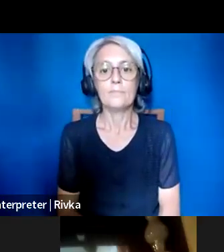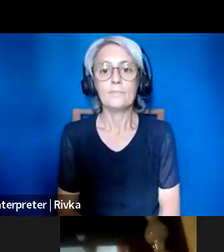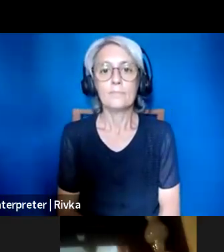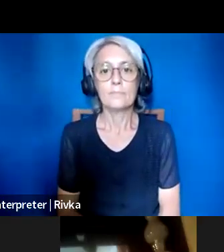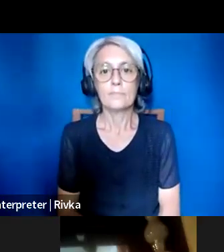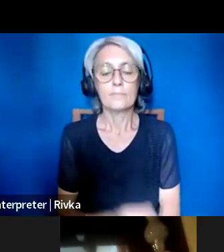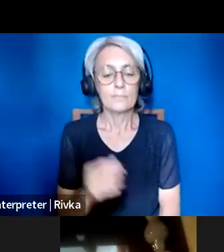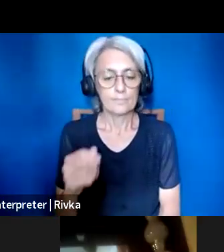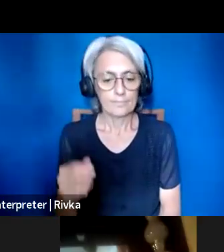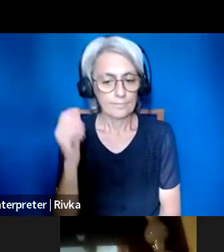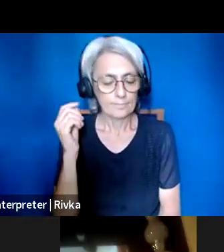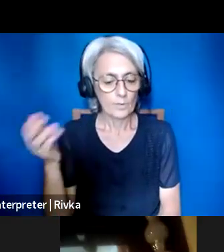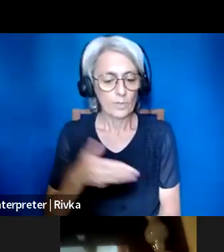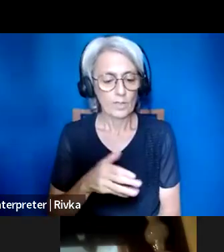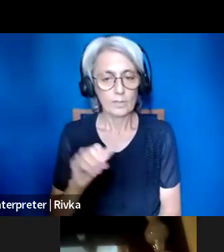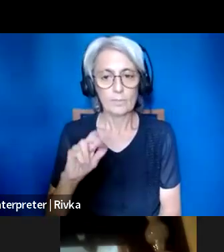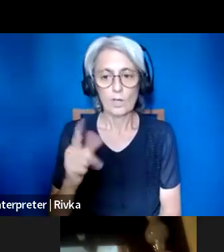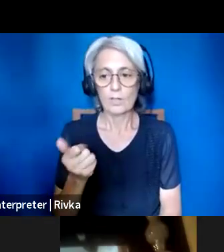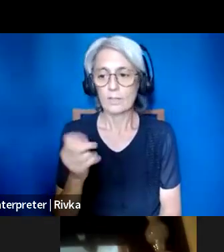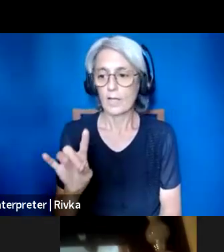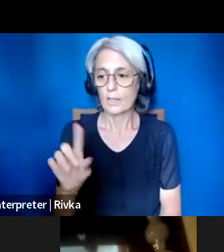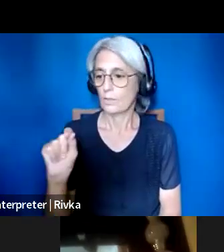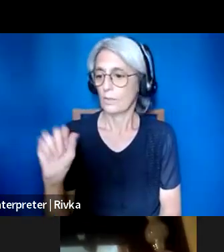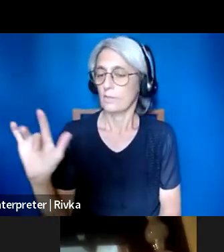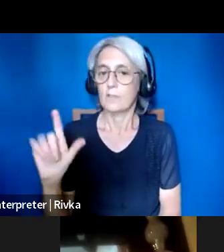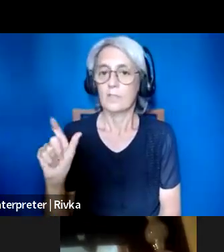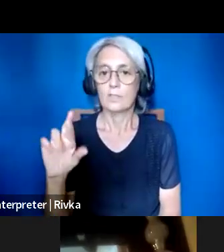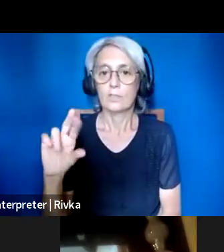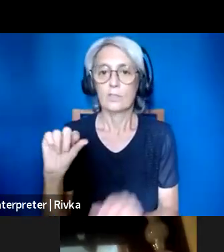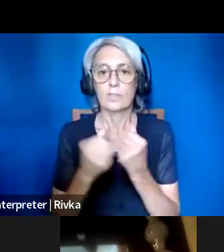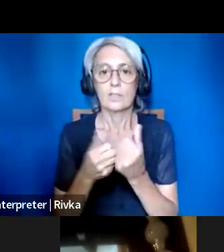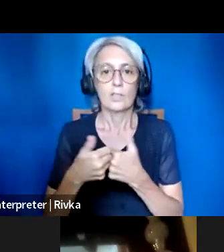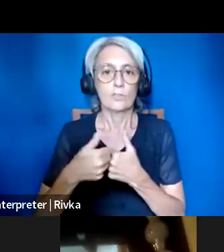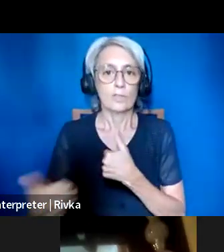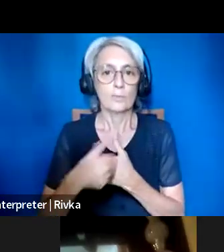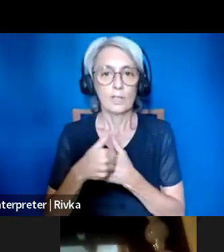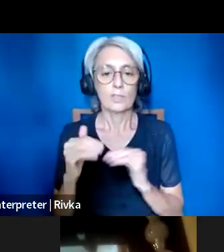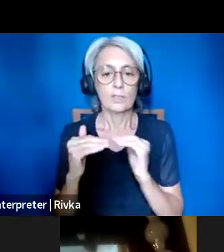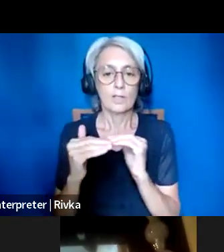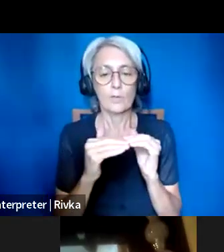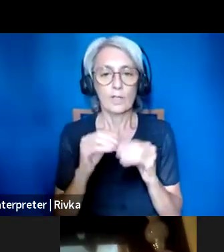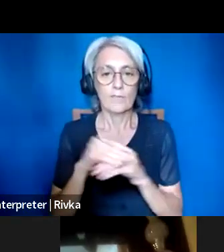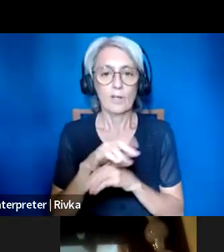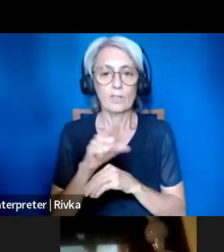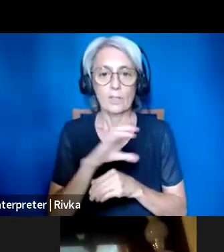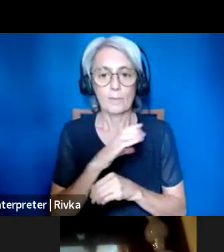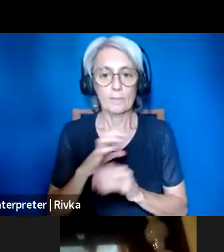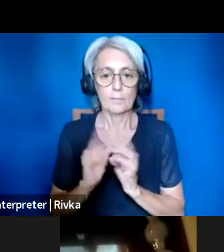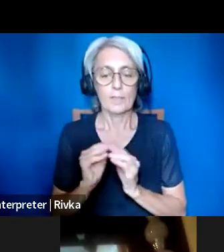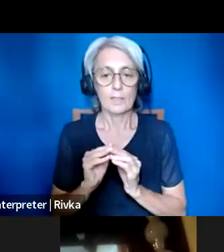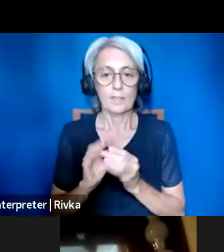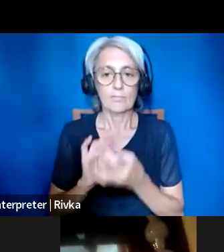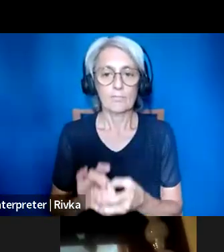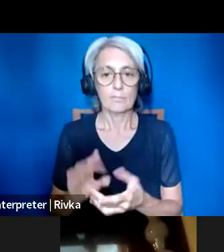Welcome everyone to the August 18th, 2025 Interagency Transportation Equity Advisory Subcommittee meeting on community